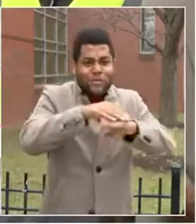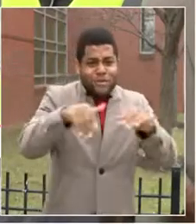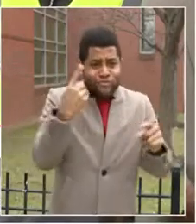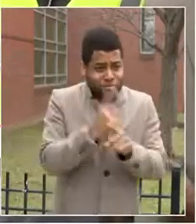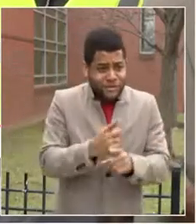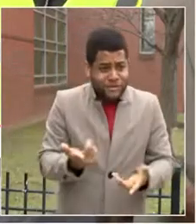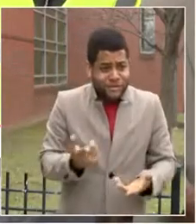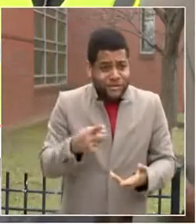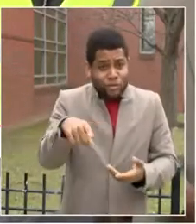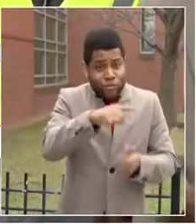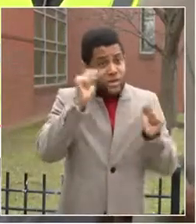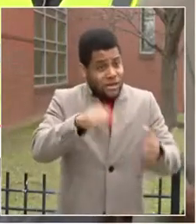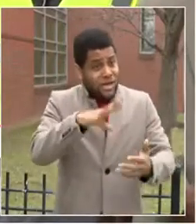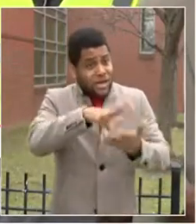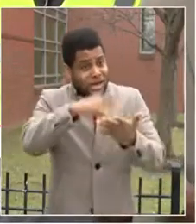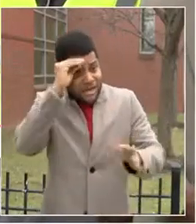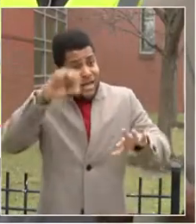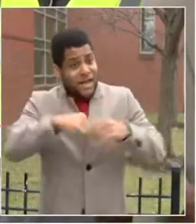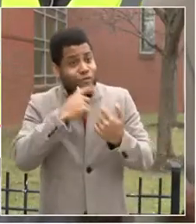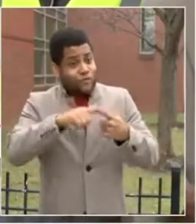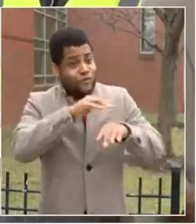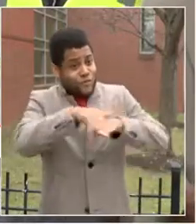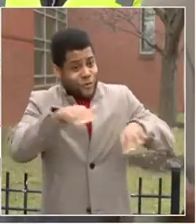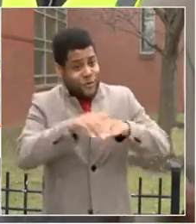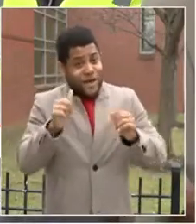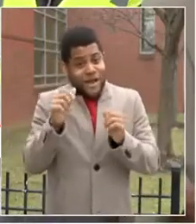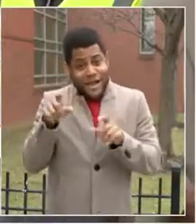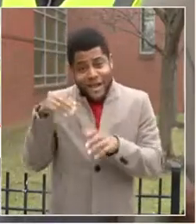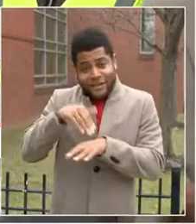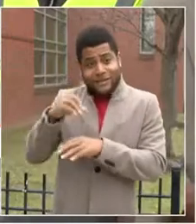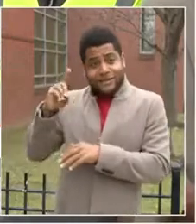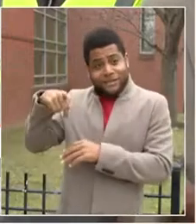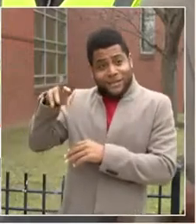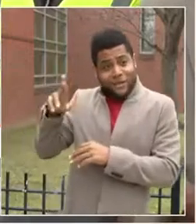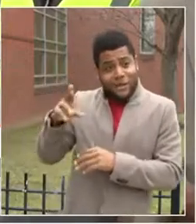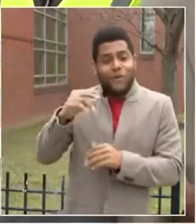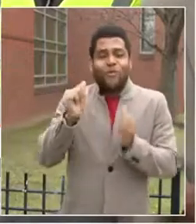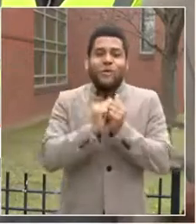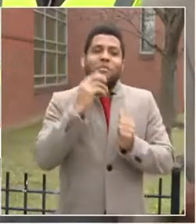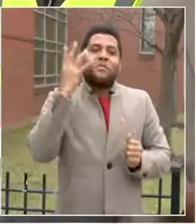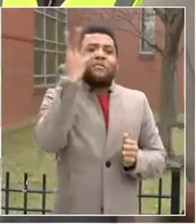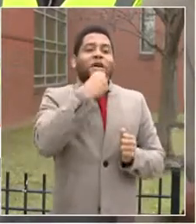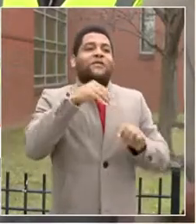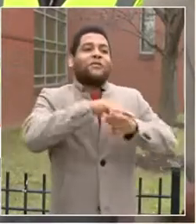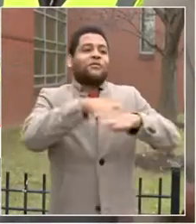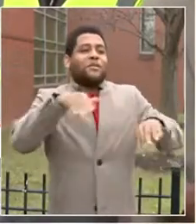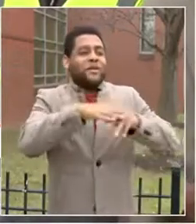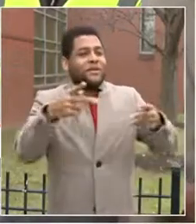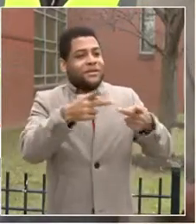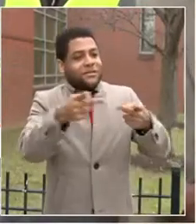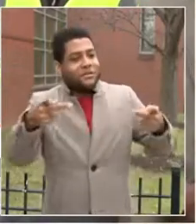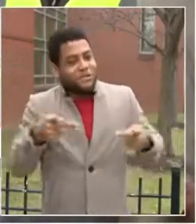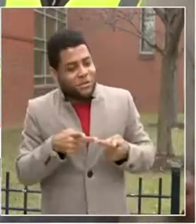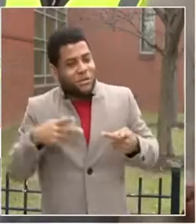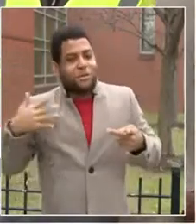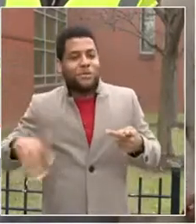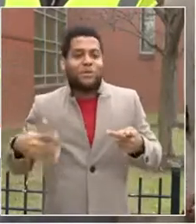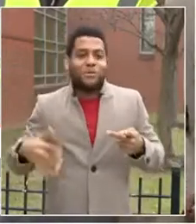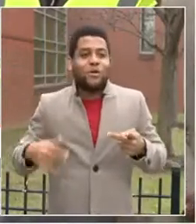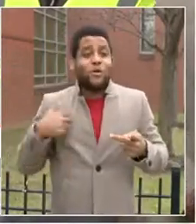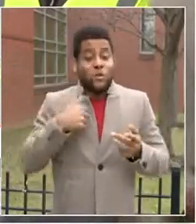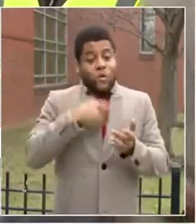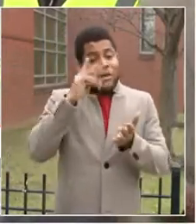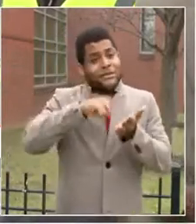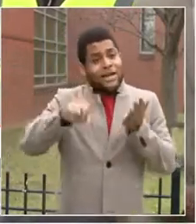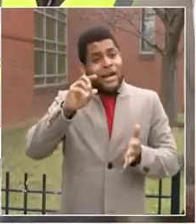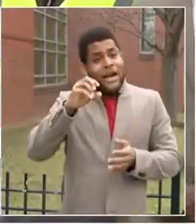how to swim at DPR with beautiful swim facilities. So check it out. And those opportunities go fast. So